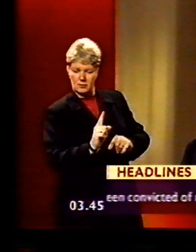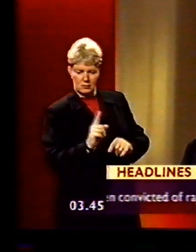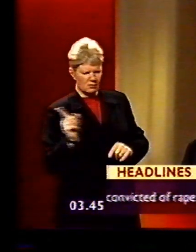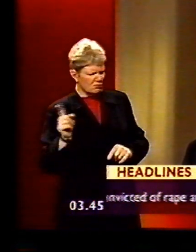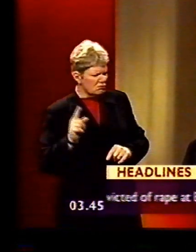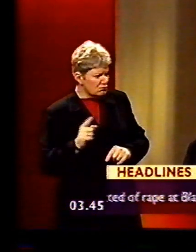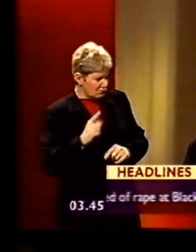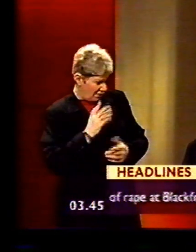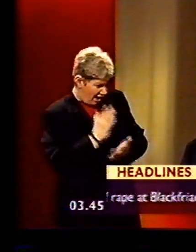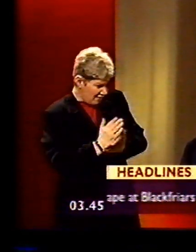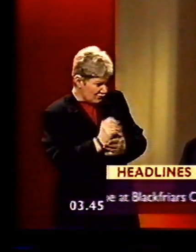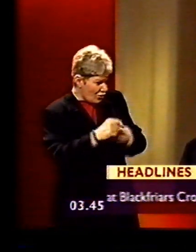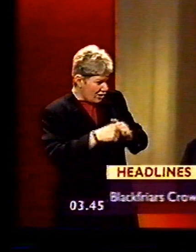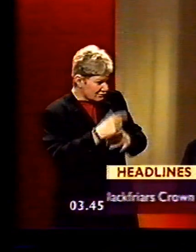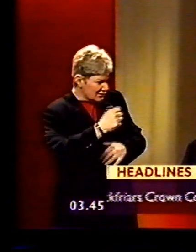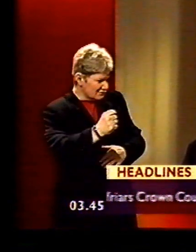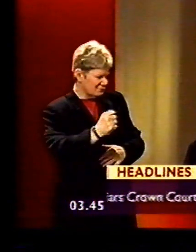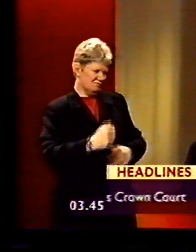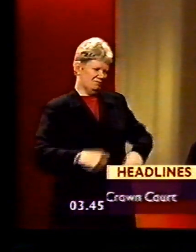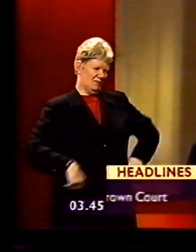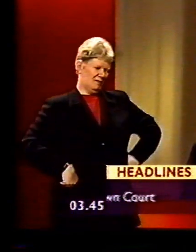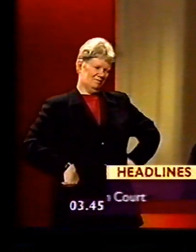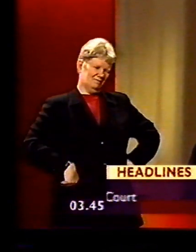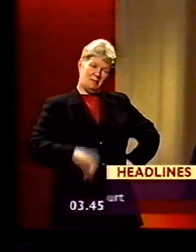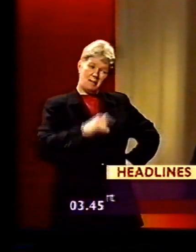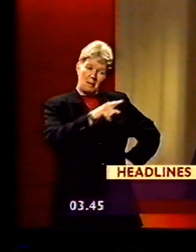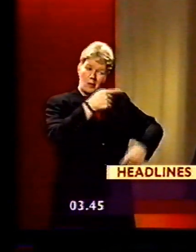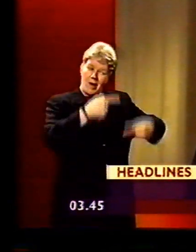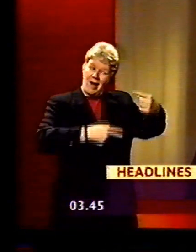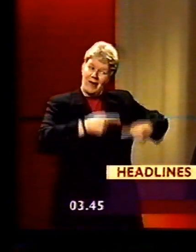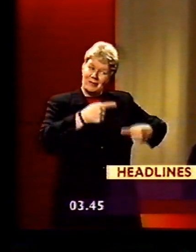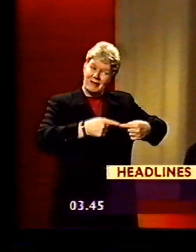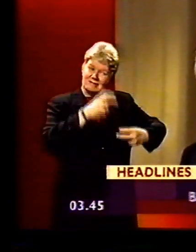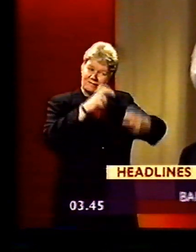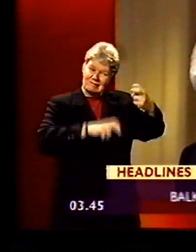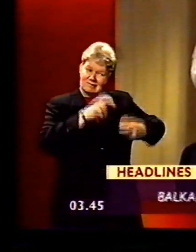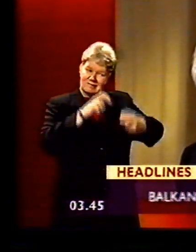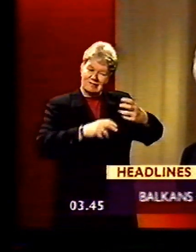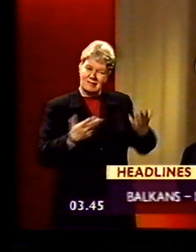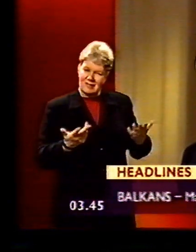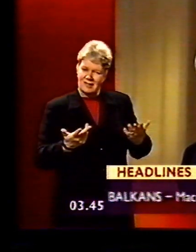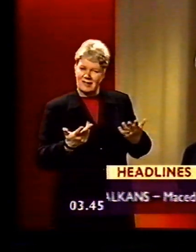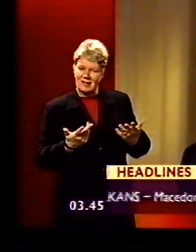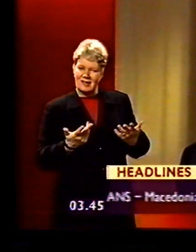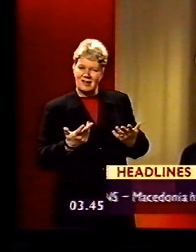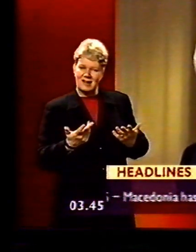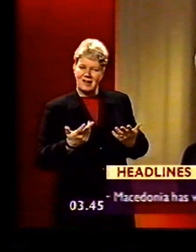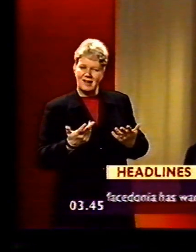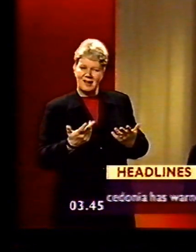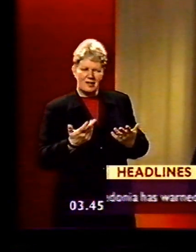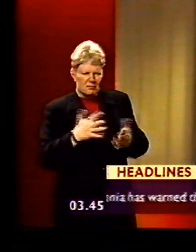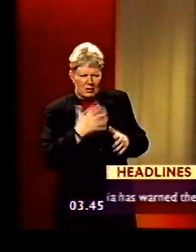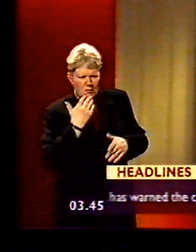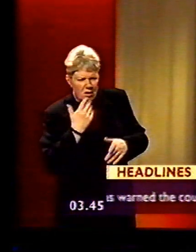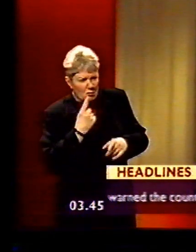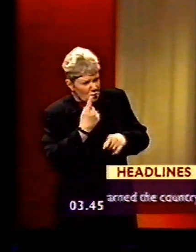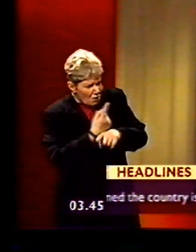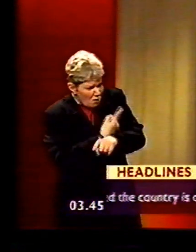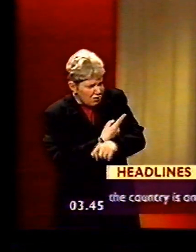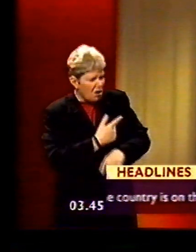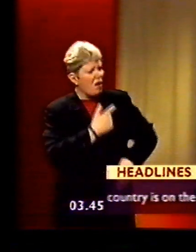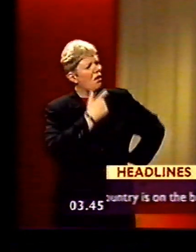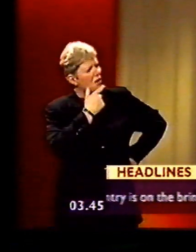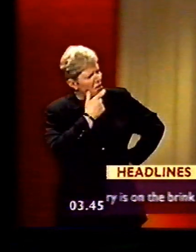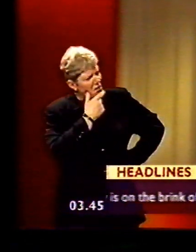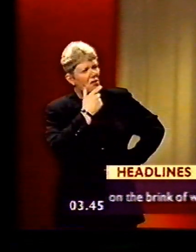taken? Isn't it possible that you had an argument? When did you say he was, was it a week ago? They were